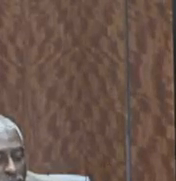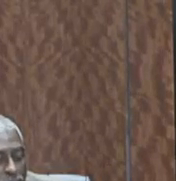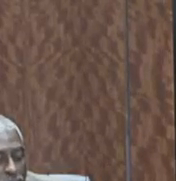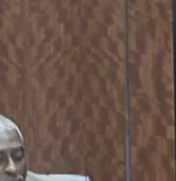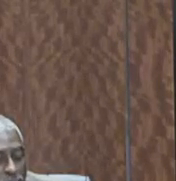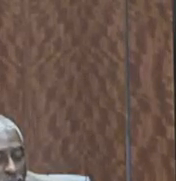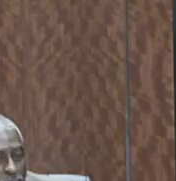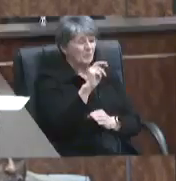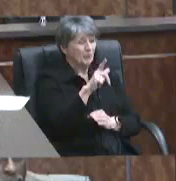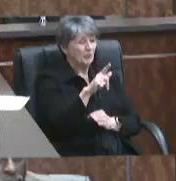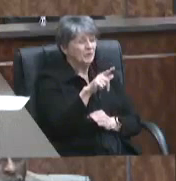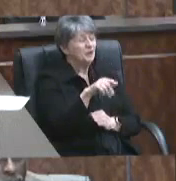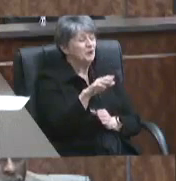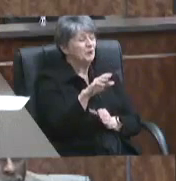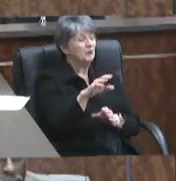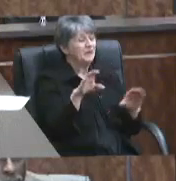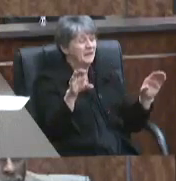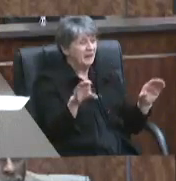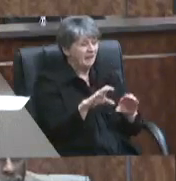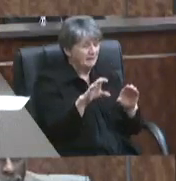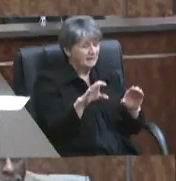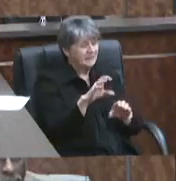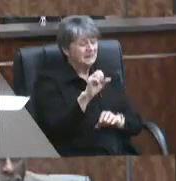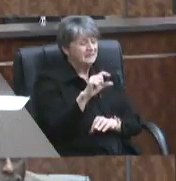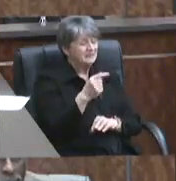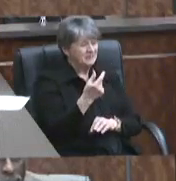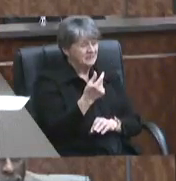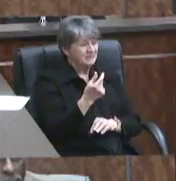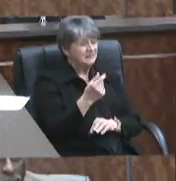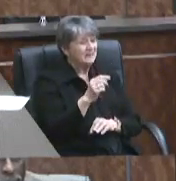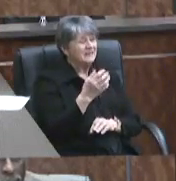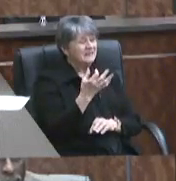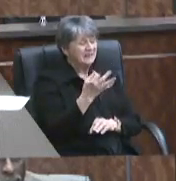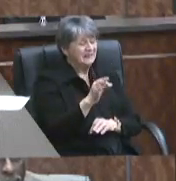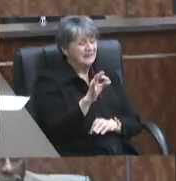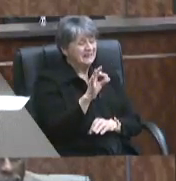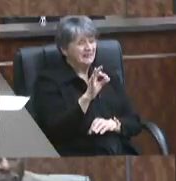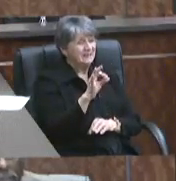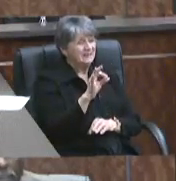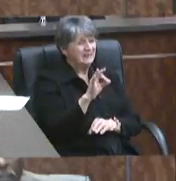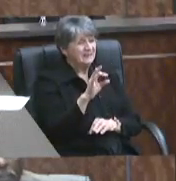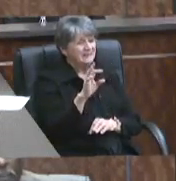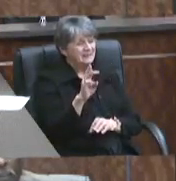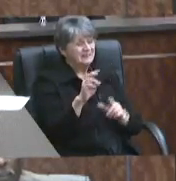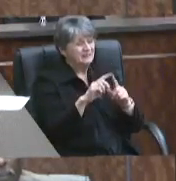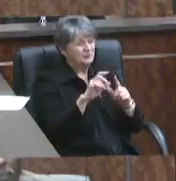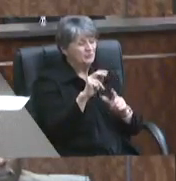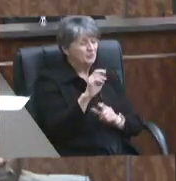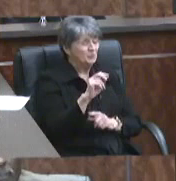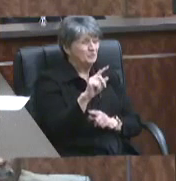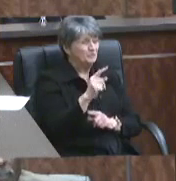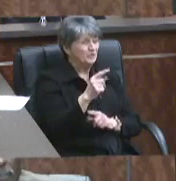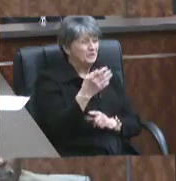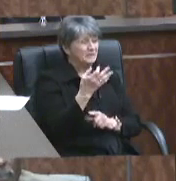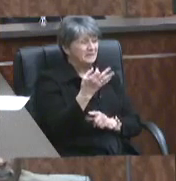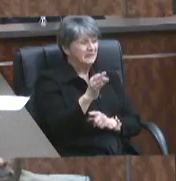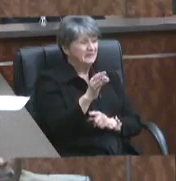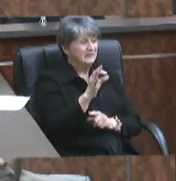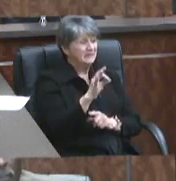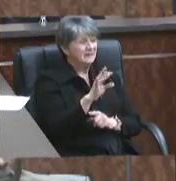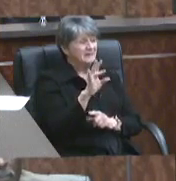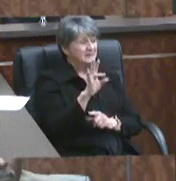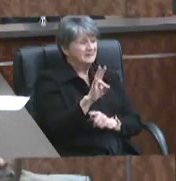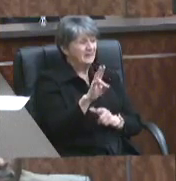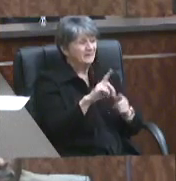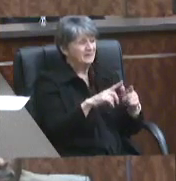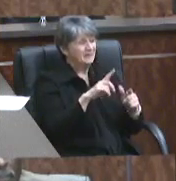You served as the acting sergeant from December the 18th, 1996 until June the 1st, 1997, and